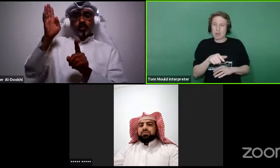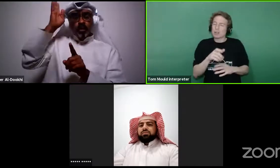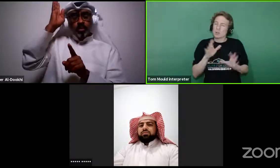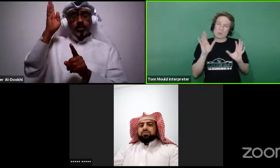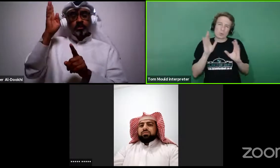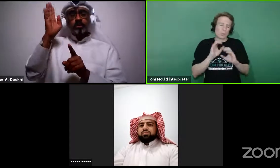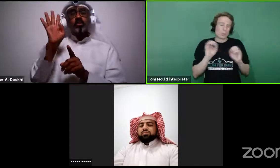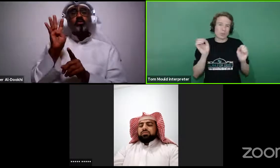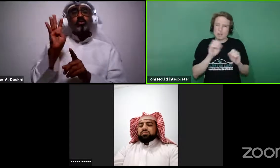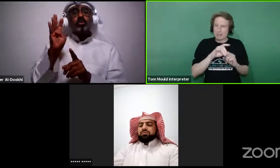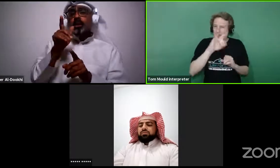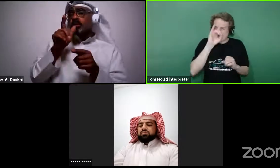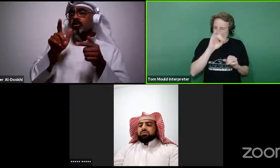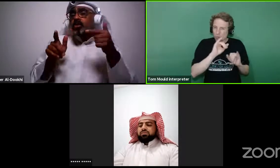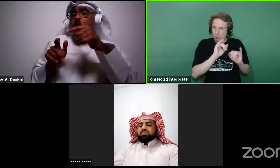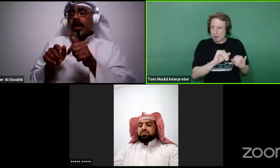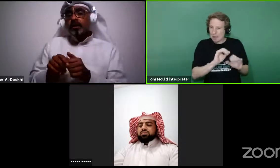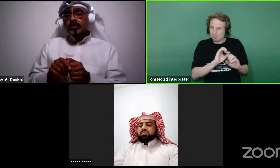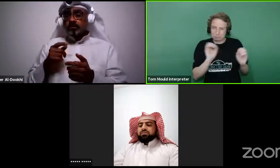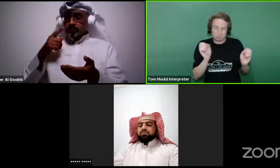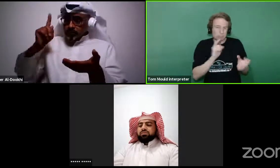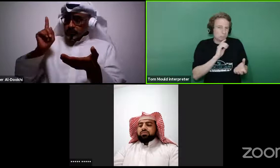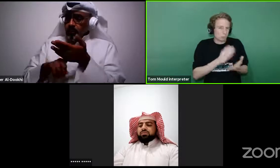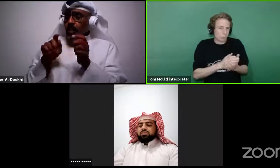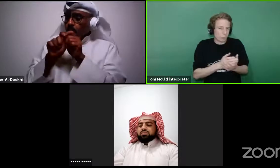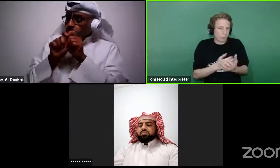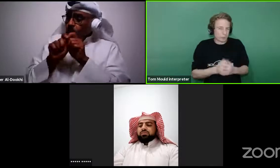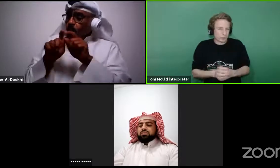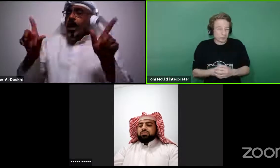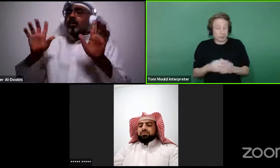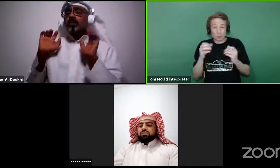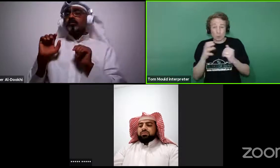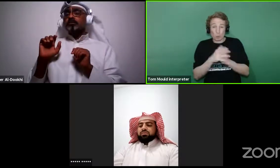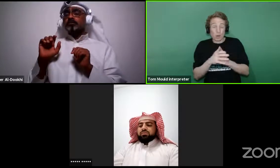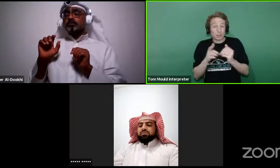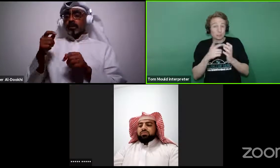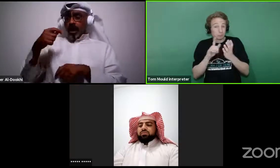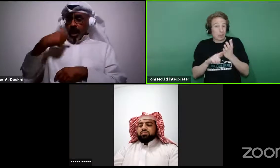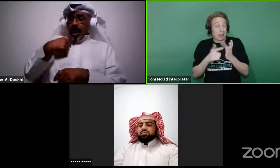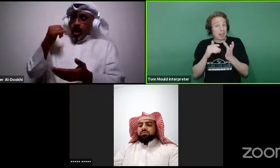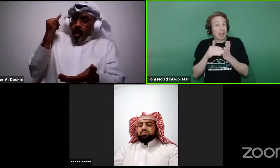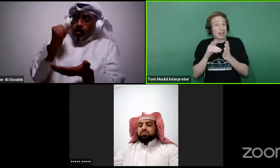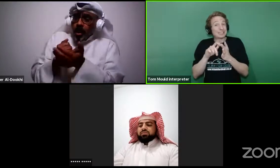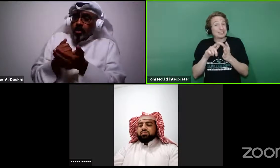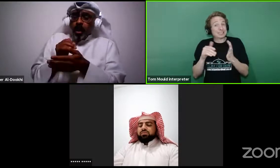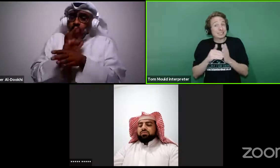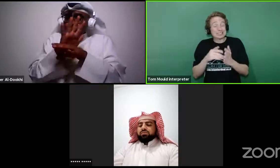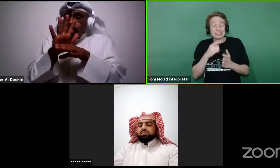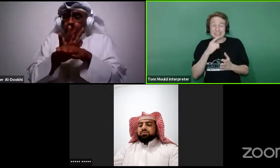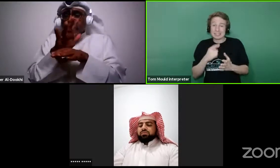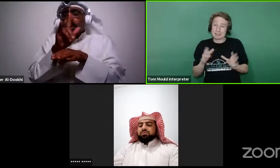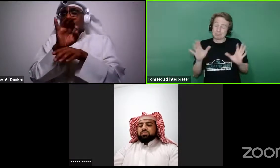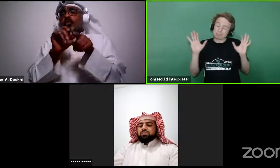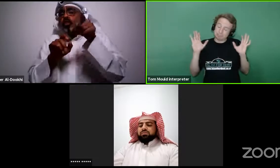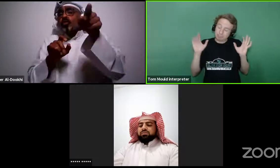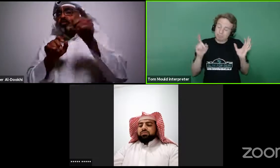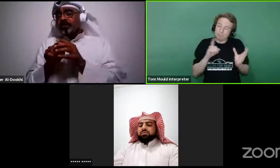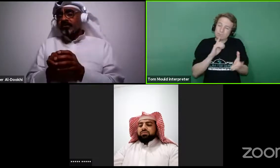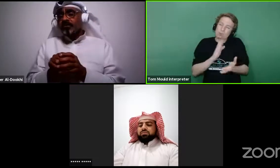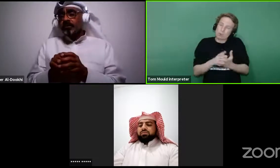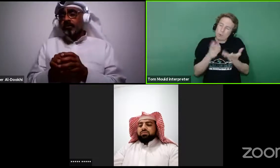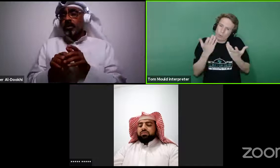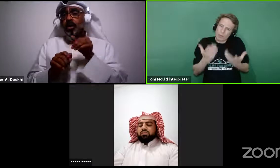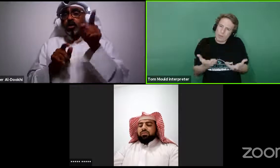said, "Now the truth is manifest to all. It was I who sought to seduce him, and he is surely of